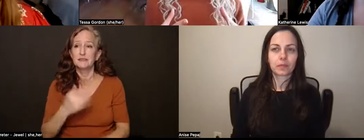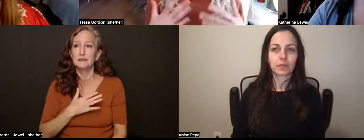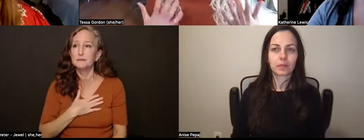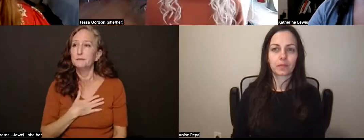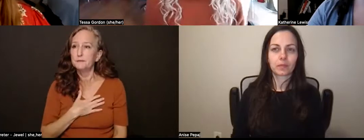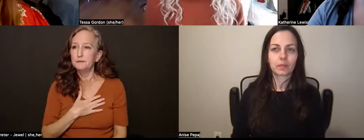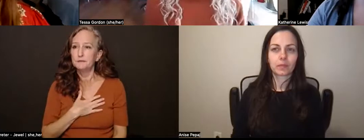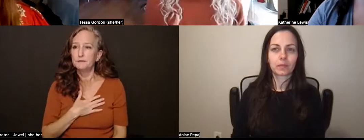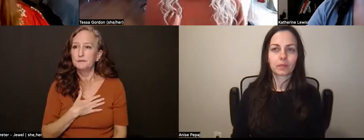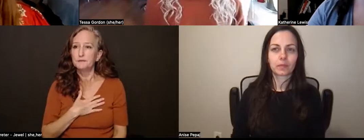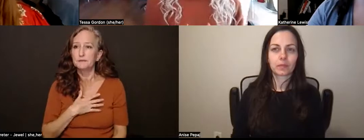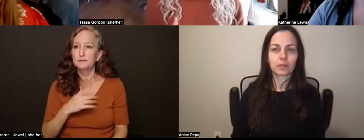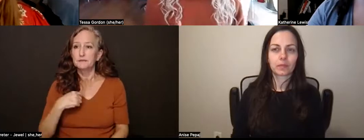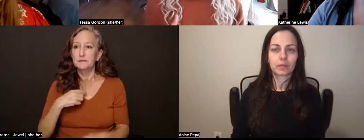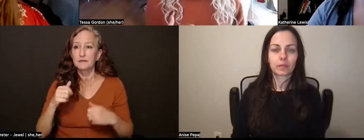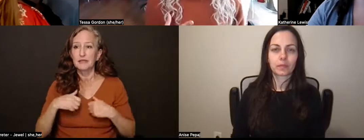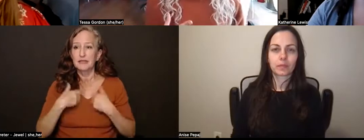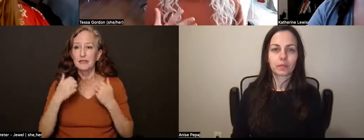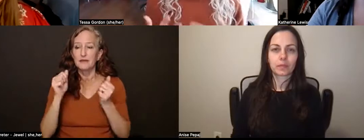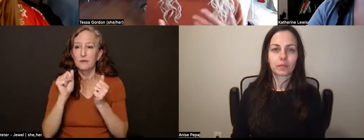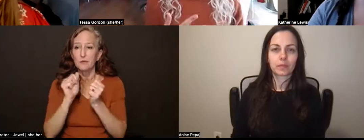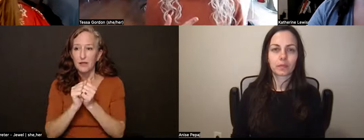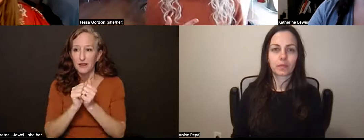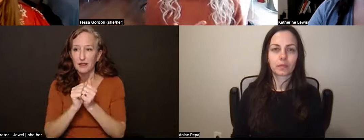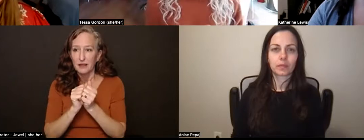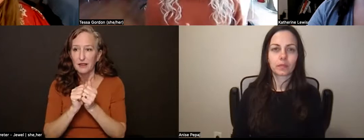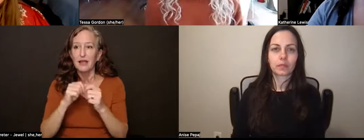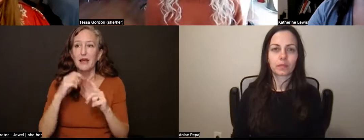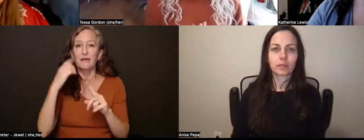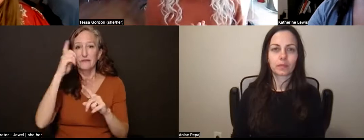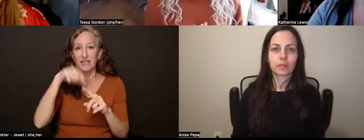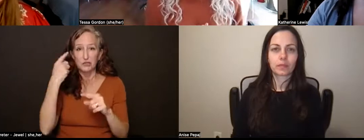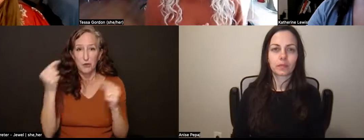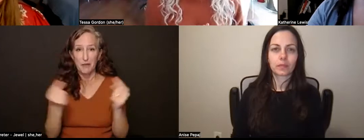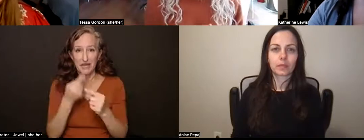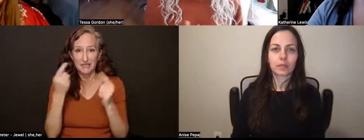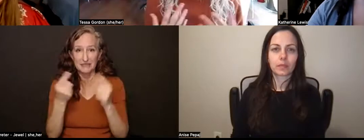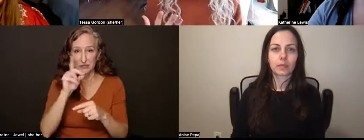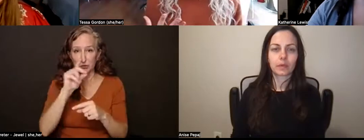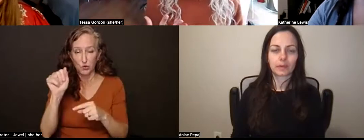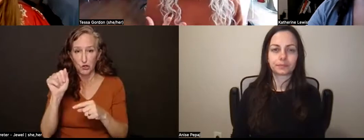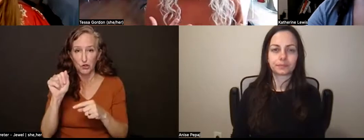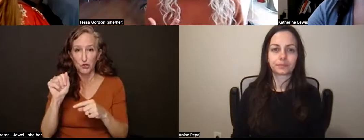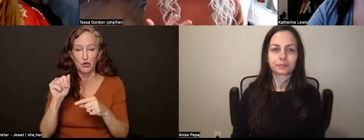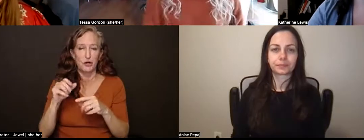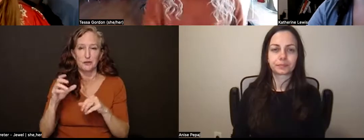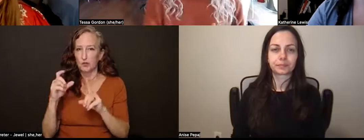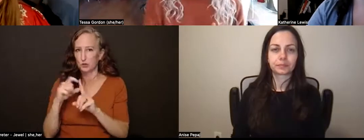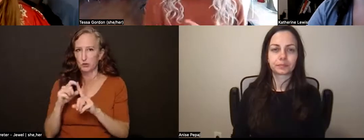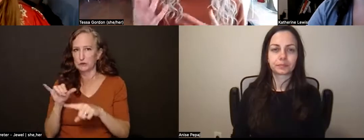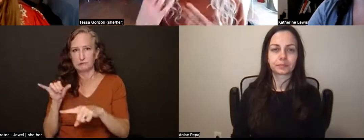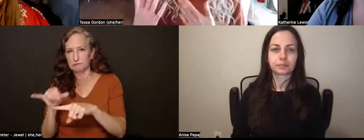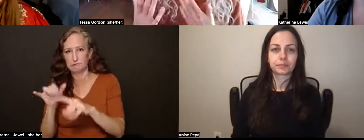I live with glossopharyngeal neuralgia, which is a facial pain disorder, and how it presented, it's